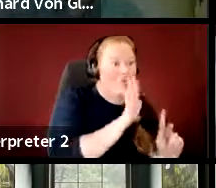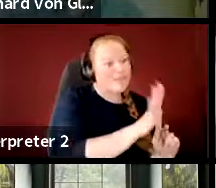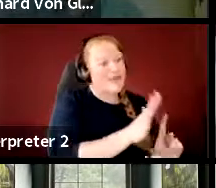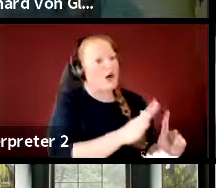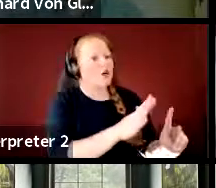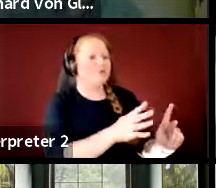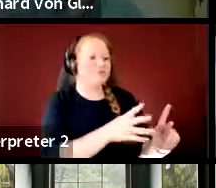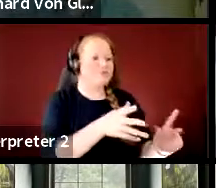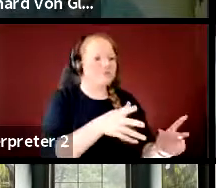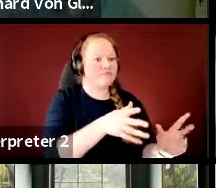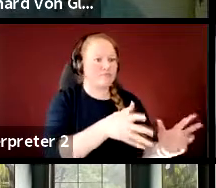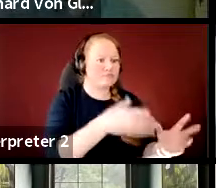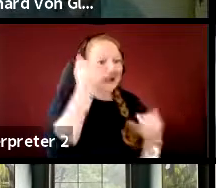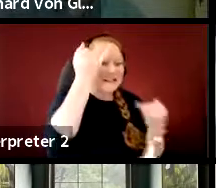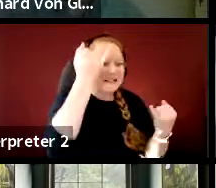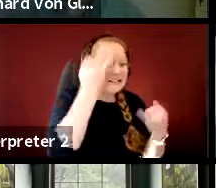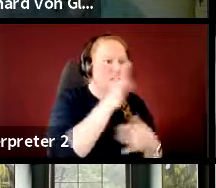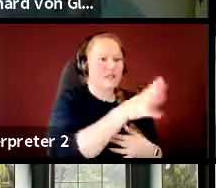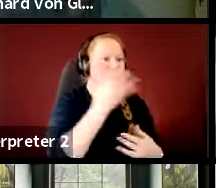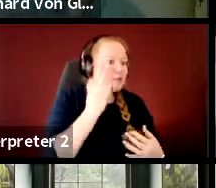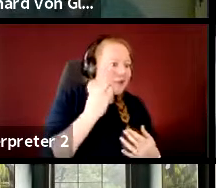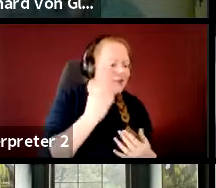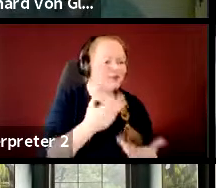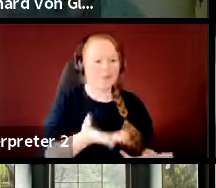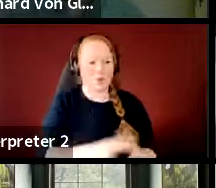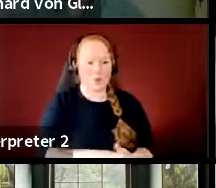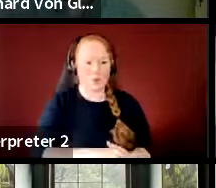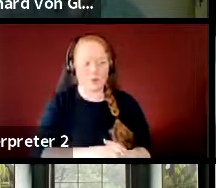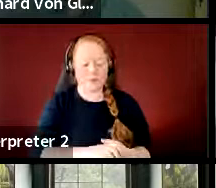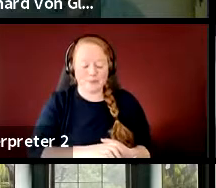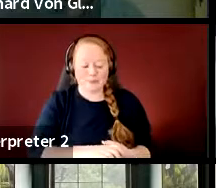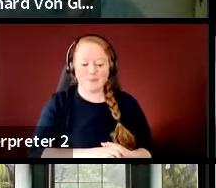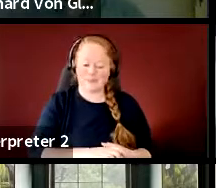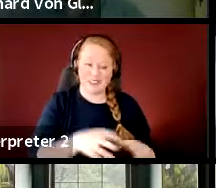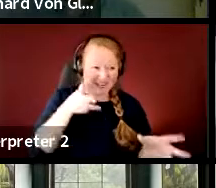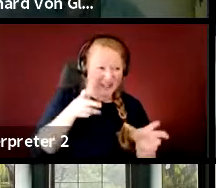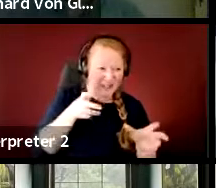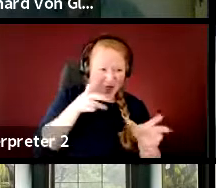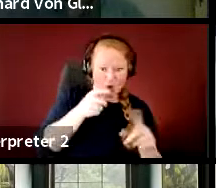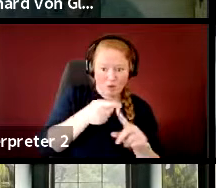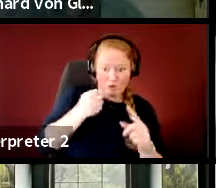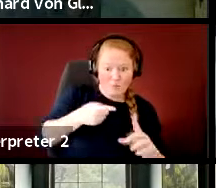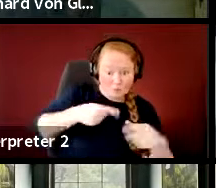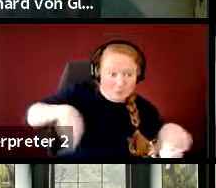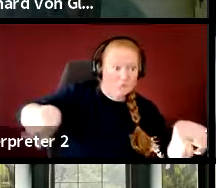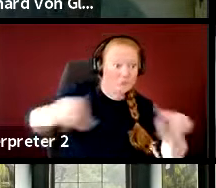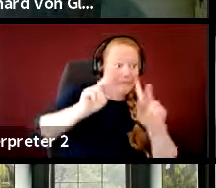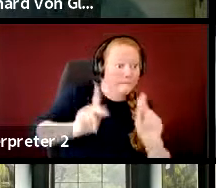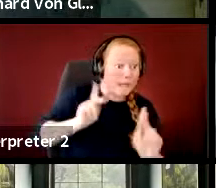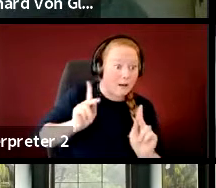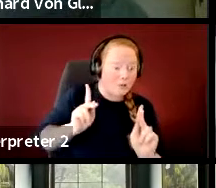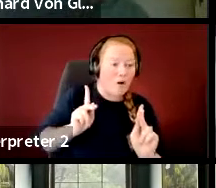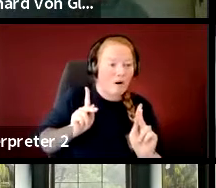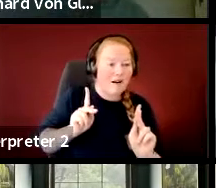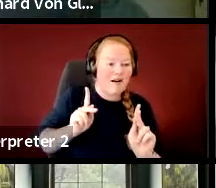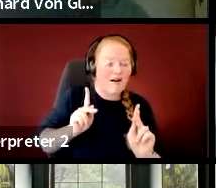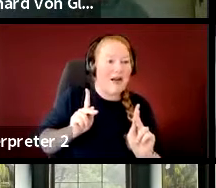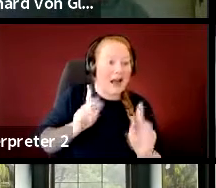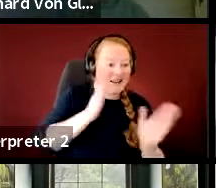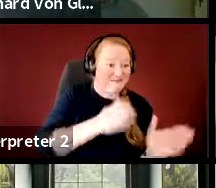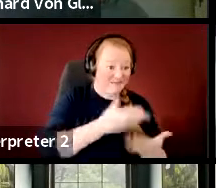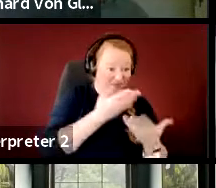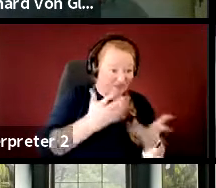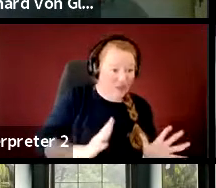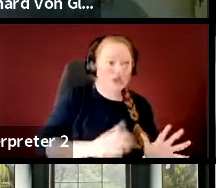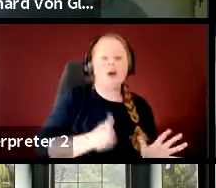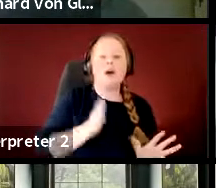the formation of the SAB. After hearing from the public tonight, the full SAB will be meeting next Saturday to make